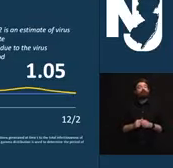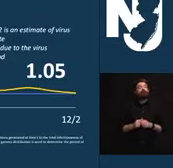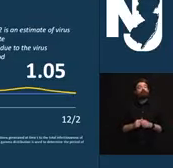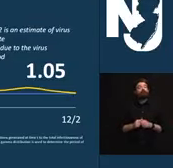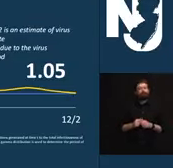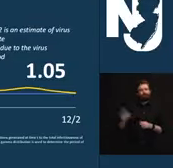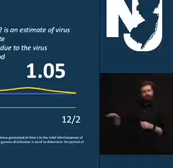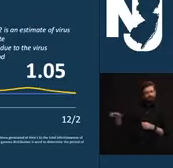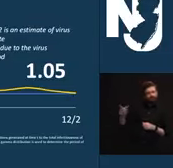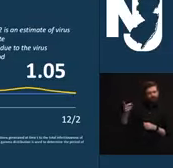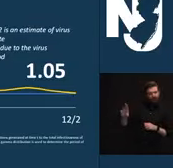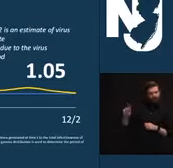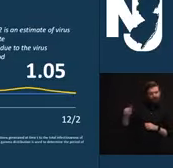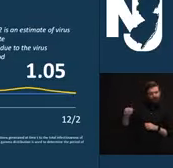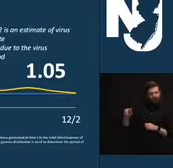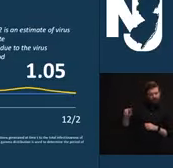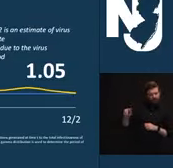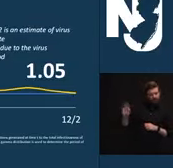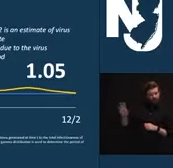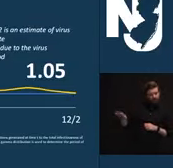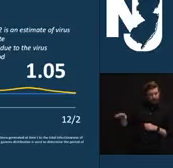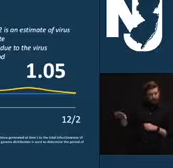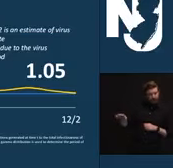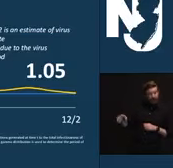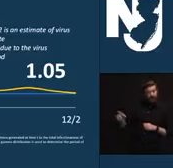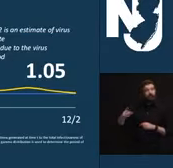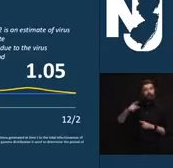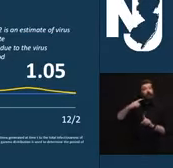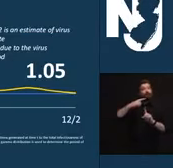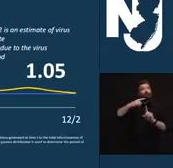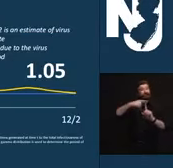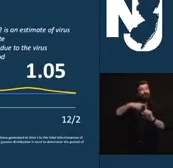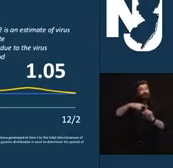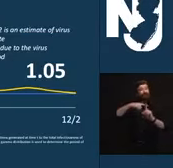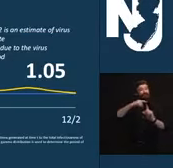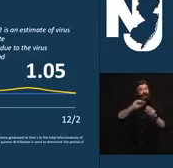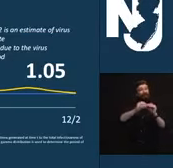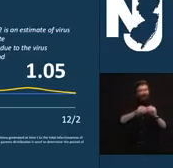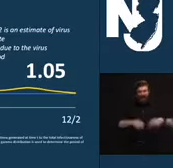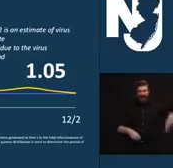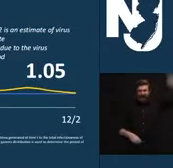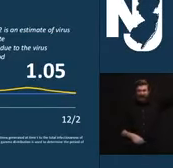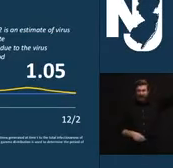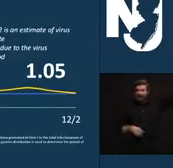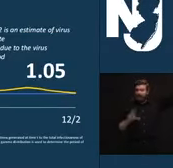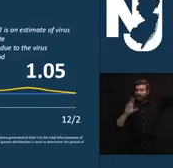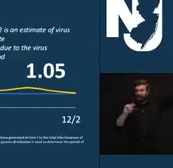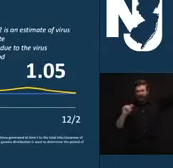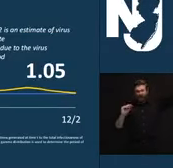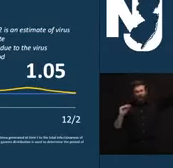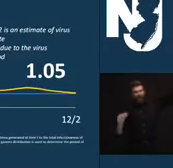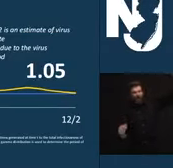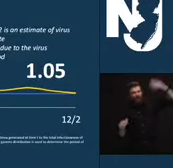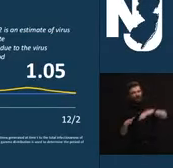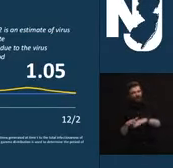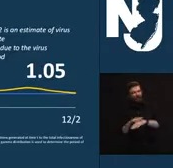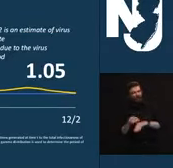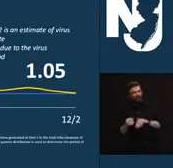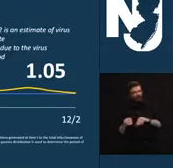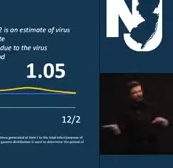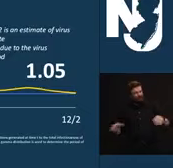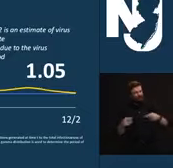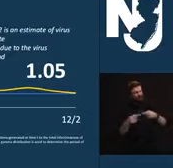have a positivity rate that's as high as it is and a rate of transmission that is trending in the right direction? The rate of transmission